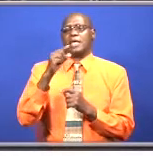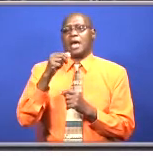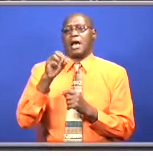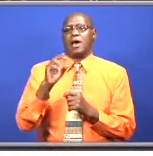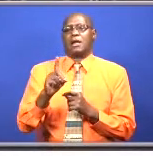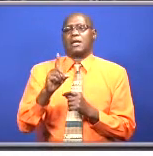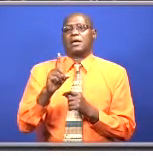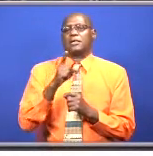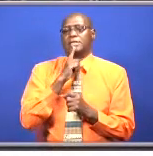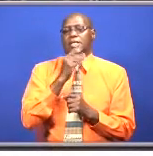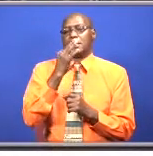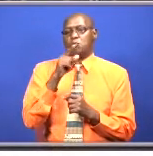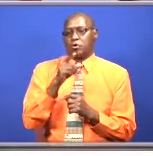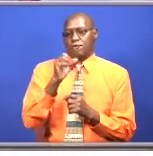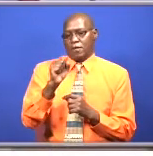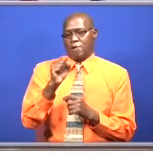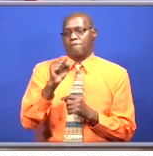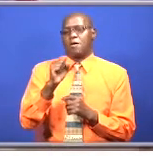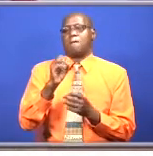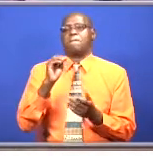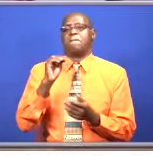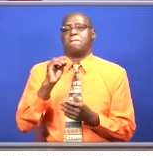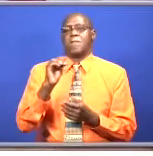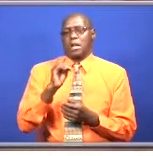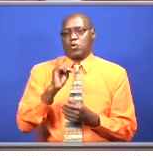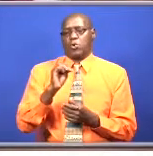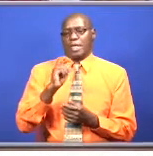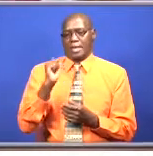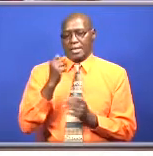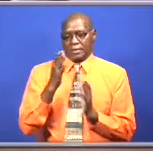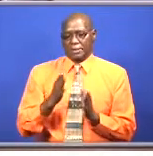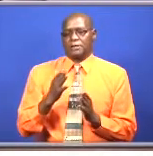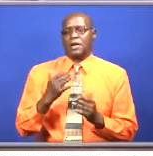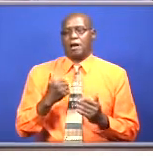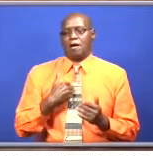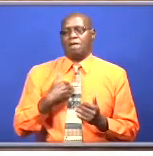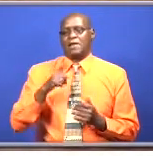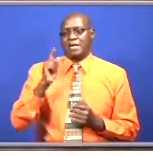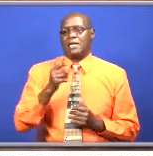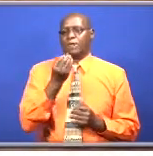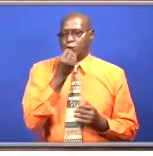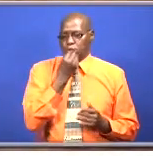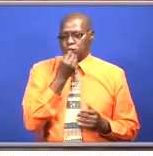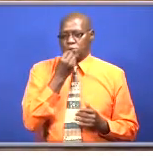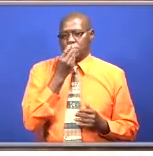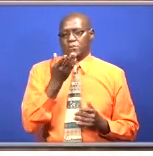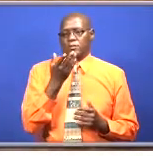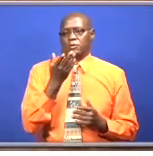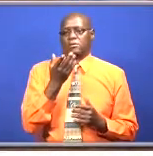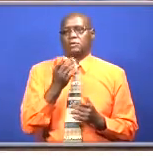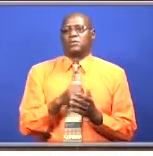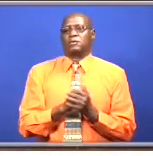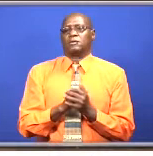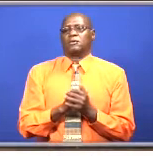3.5 million Kenyans are in desperate need of food assistance following an excruciating drought last seen 40 years